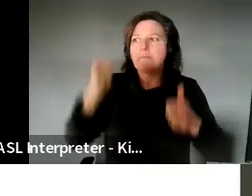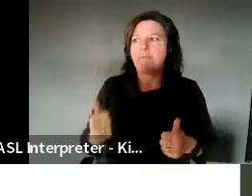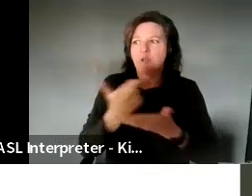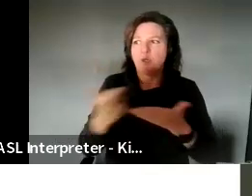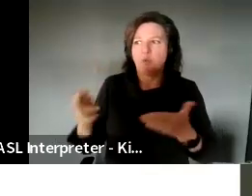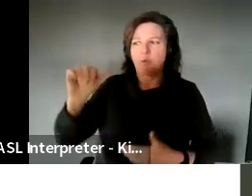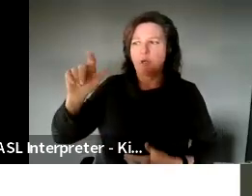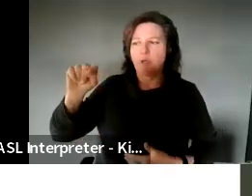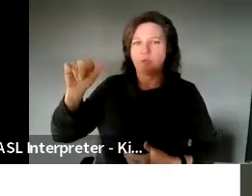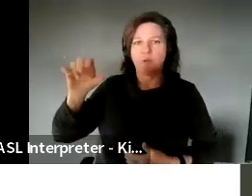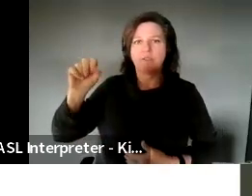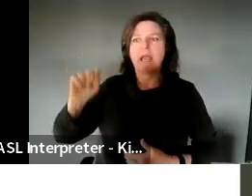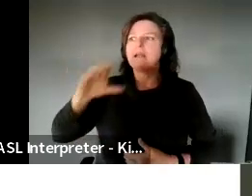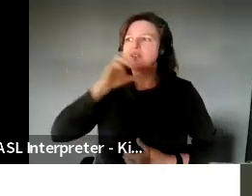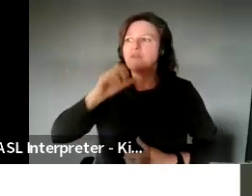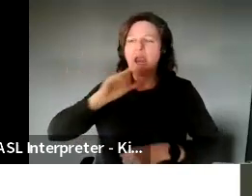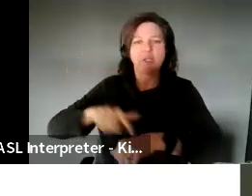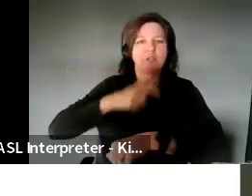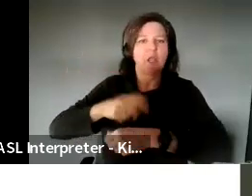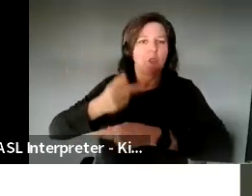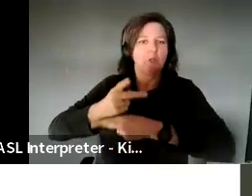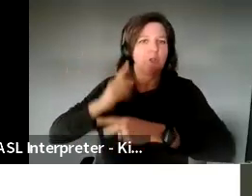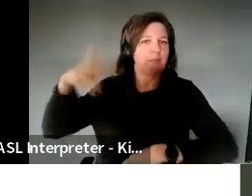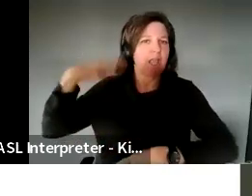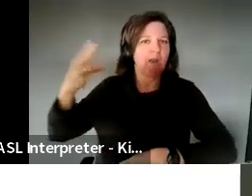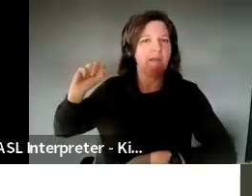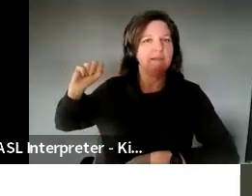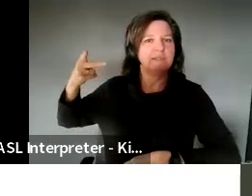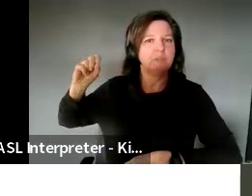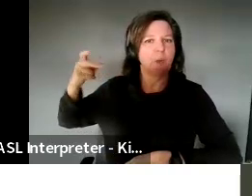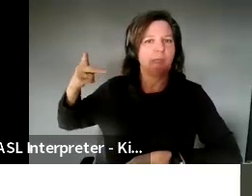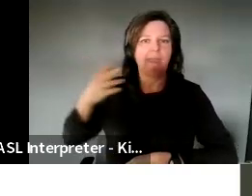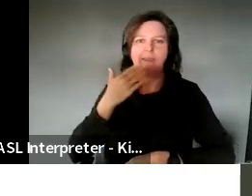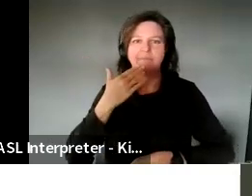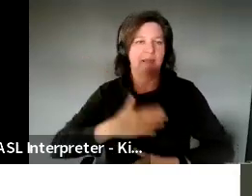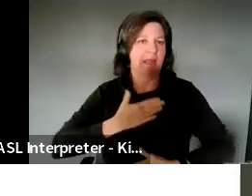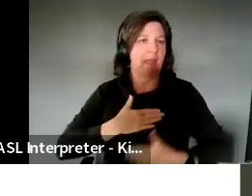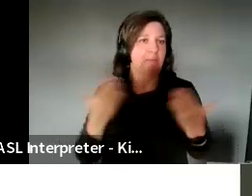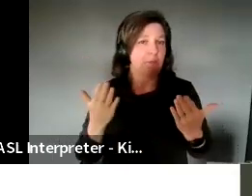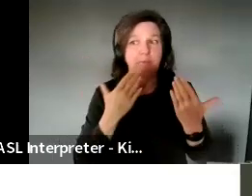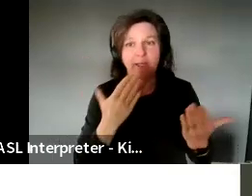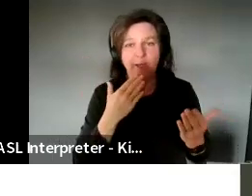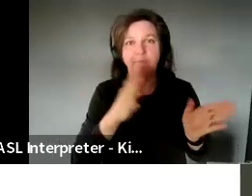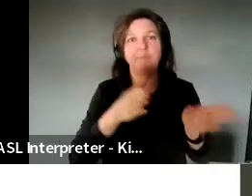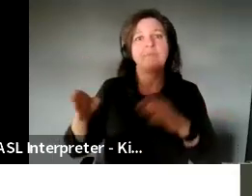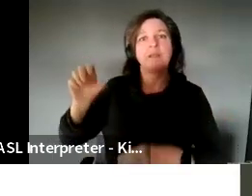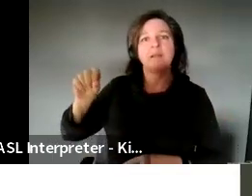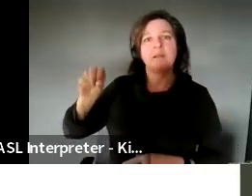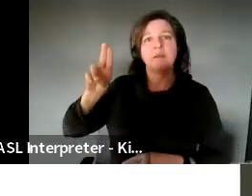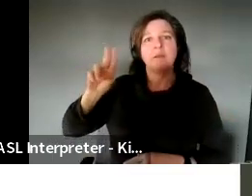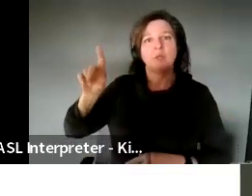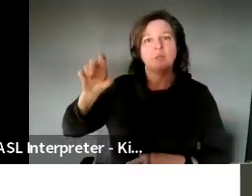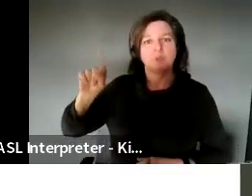Washington, here in Spokane. Glad to be here. Thanks. And Suzette. Hello, my name